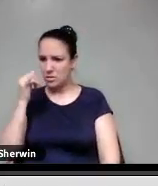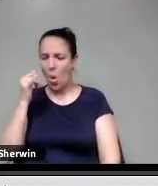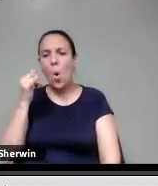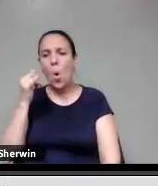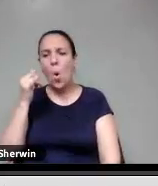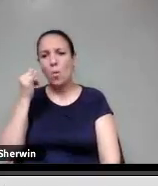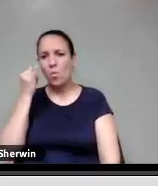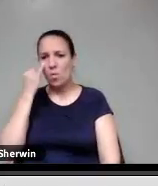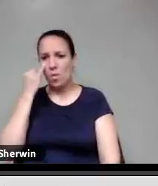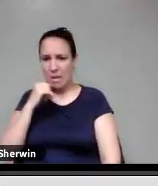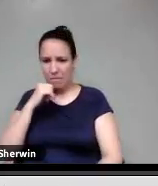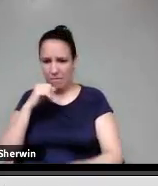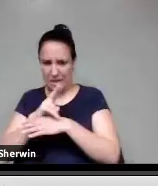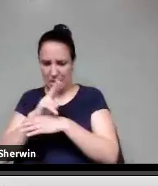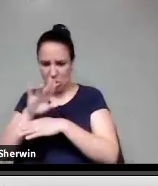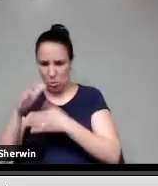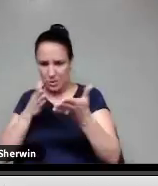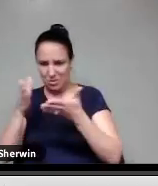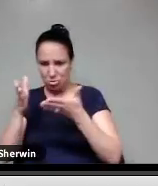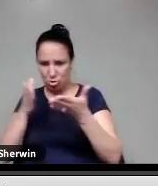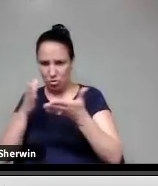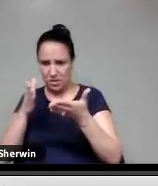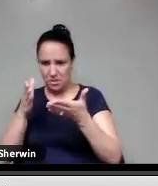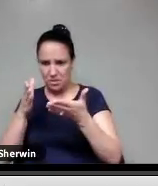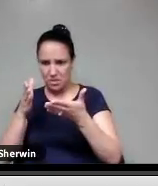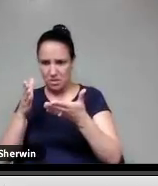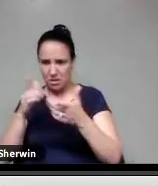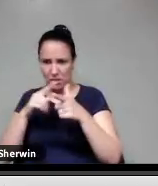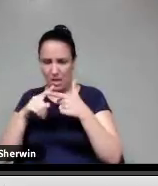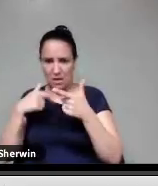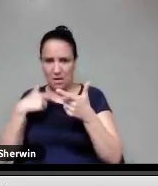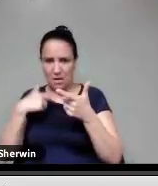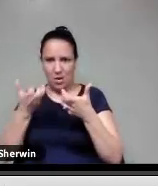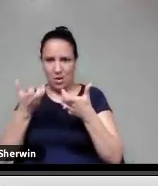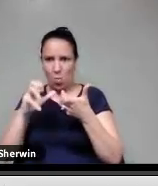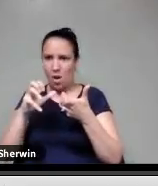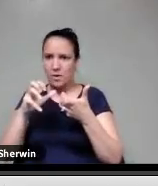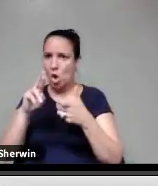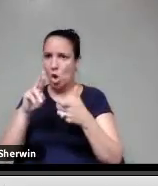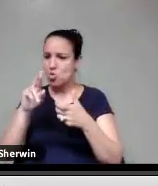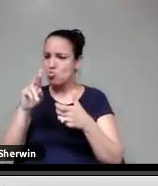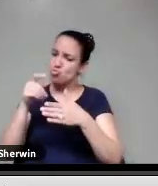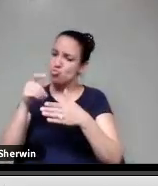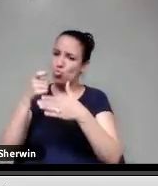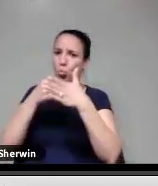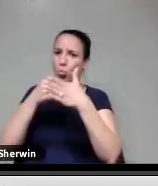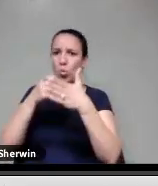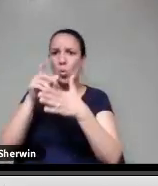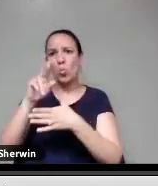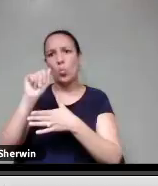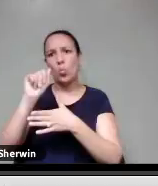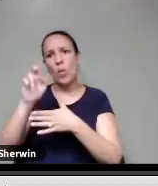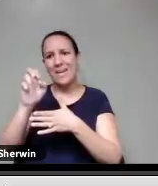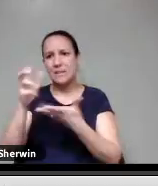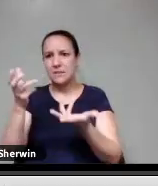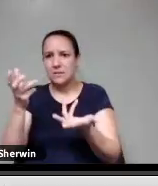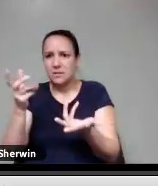Not fair to rate it a 1. I didn't use it. So make sure when you use that, when you develop a survey, a short,